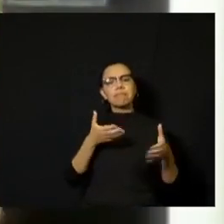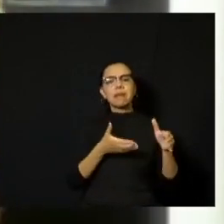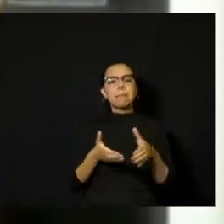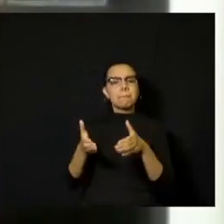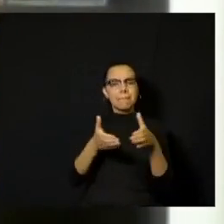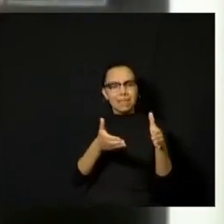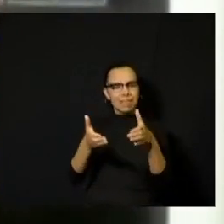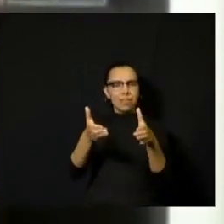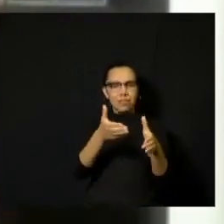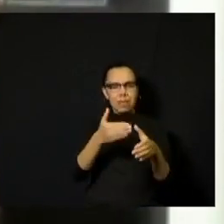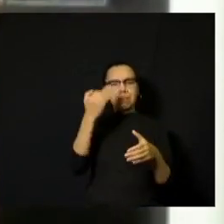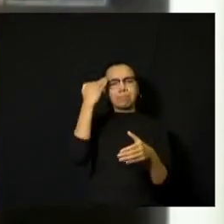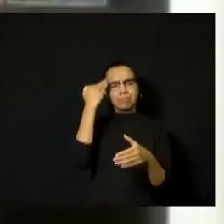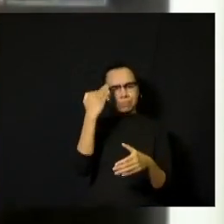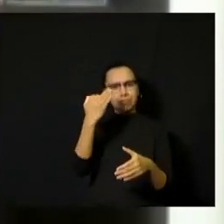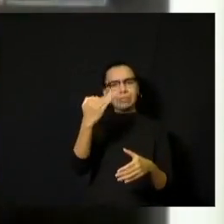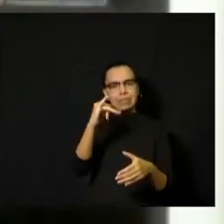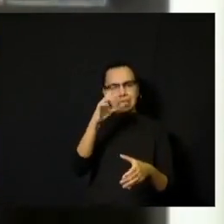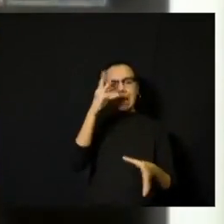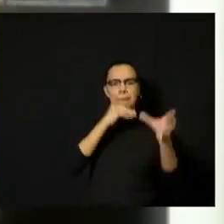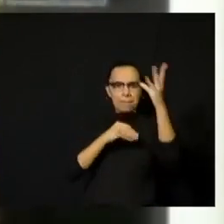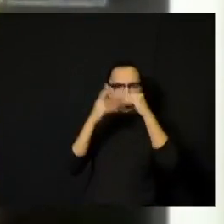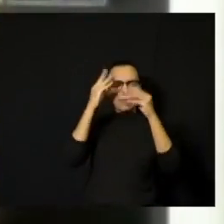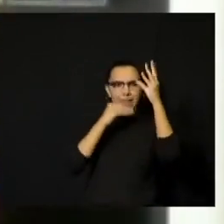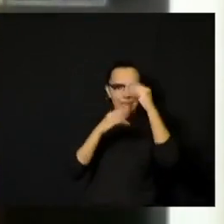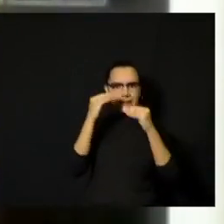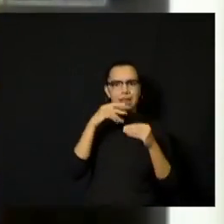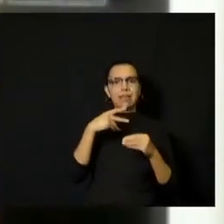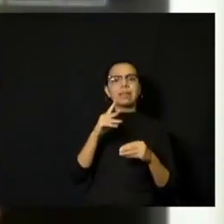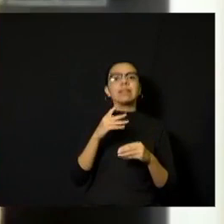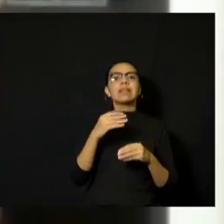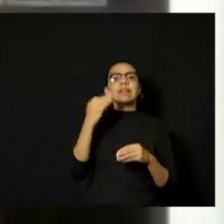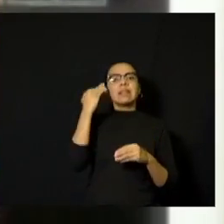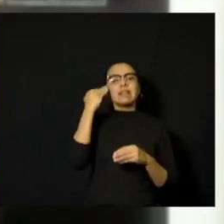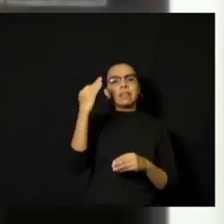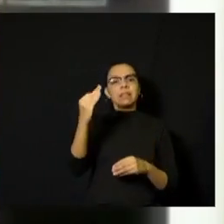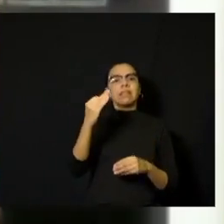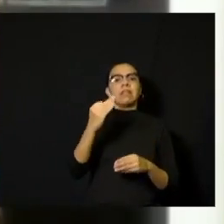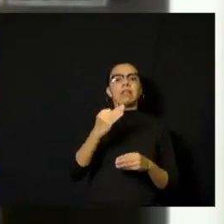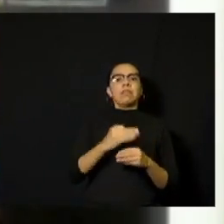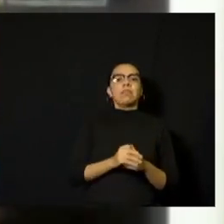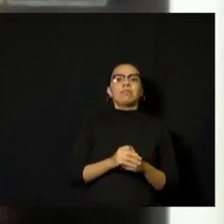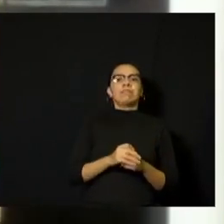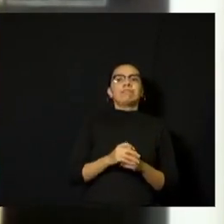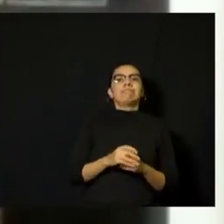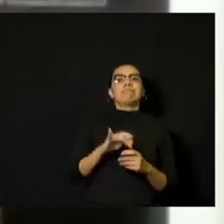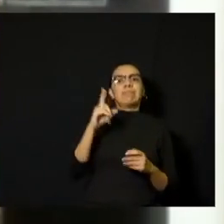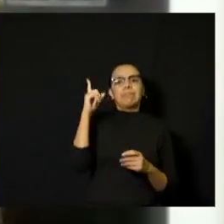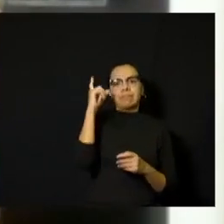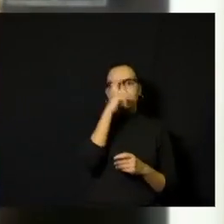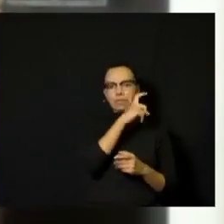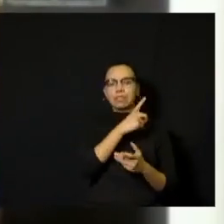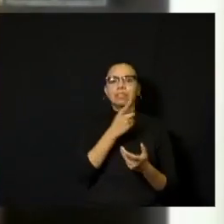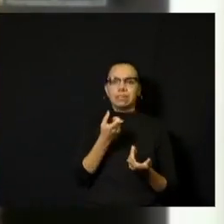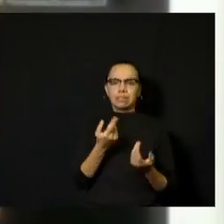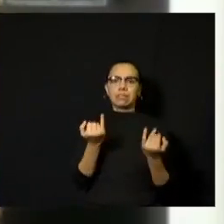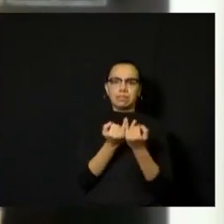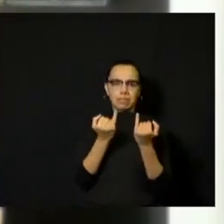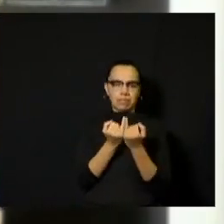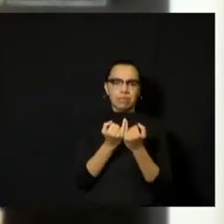path, and I took it. A lot of learnings. I had hard times.